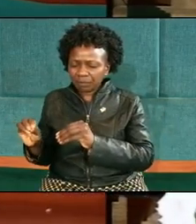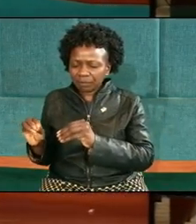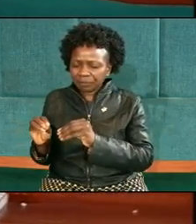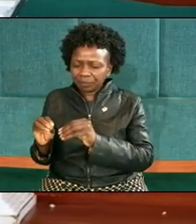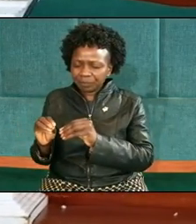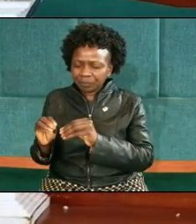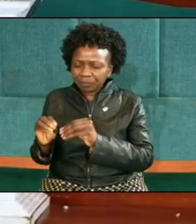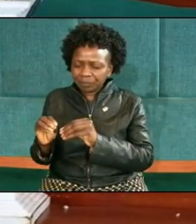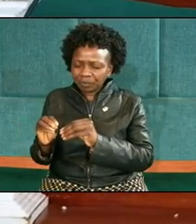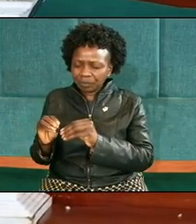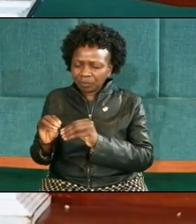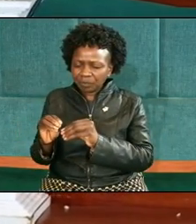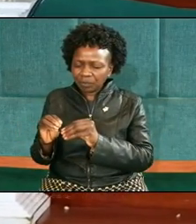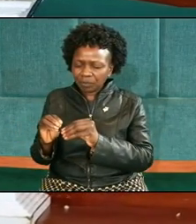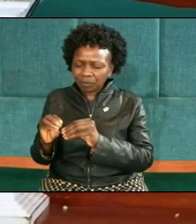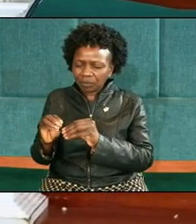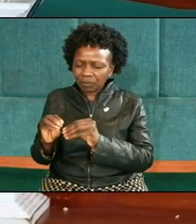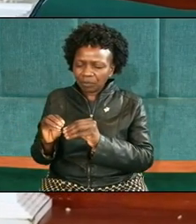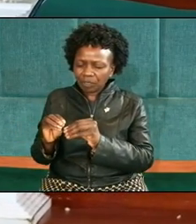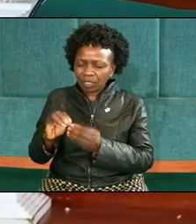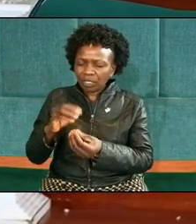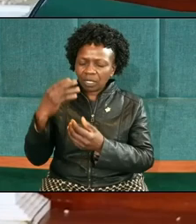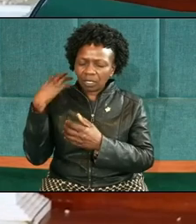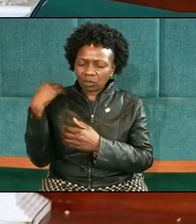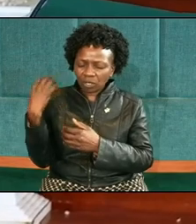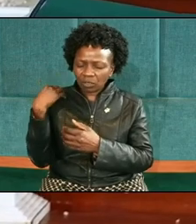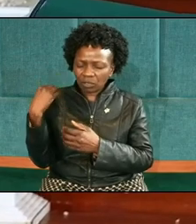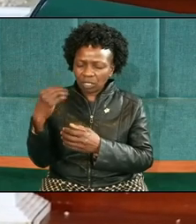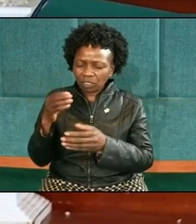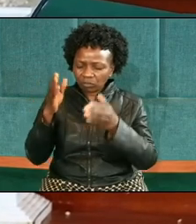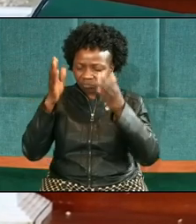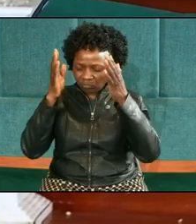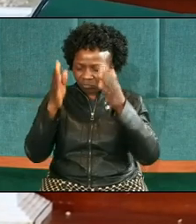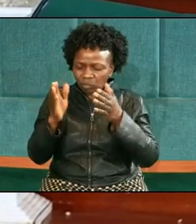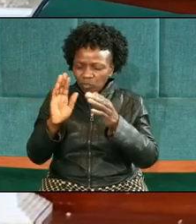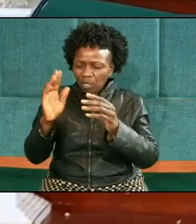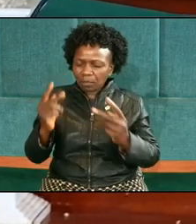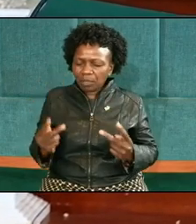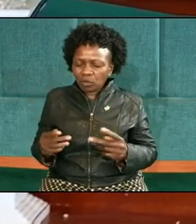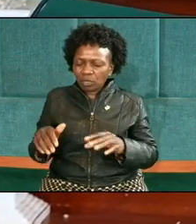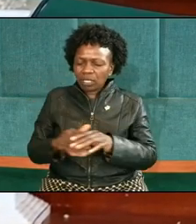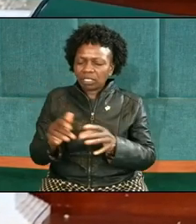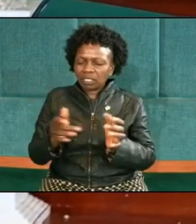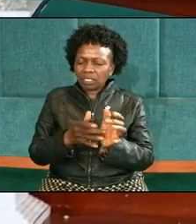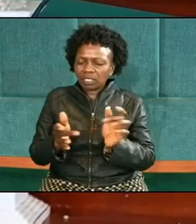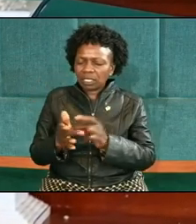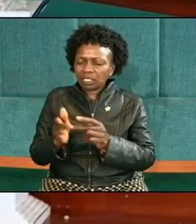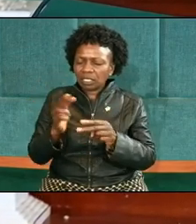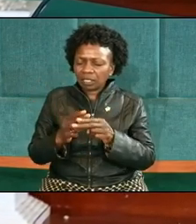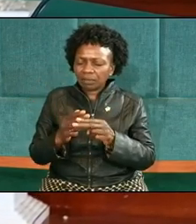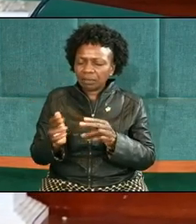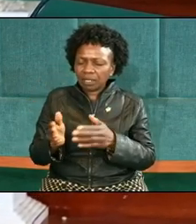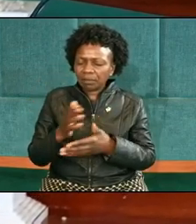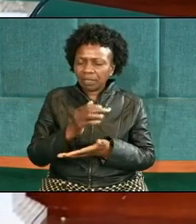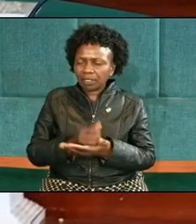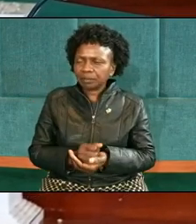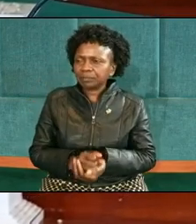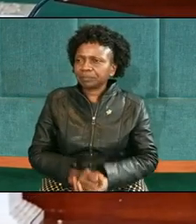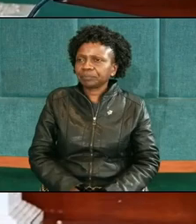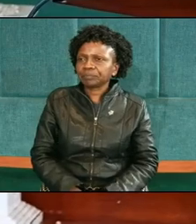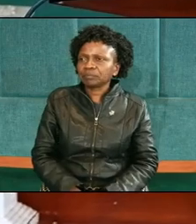Lord, and speak to your people all by yourself. In Jesus' name,